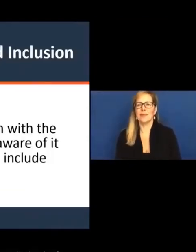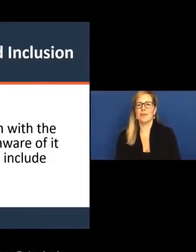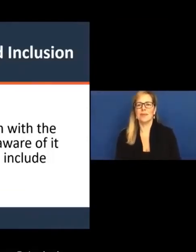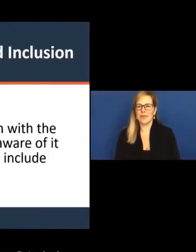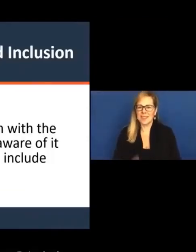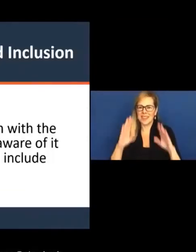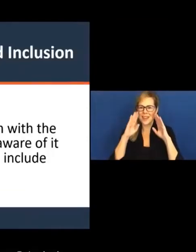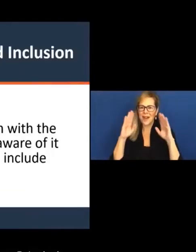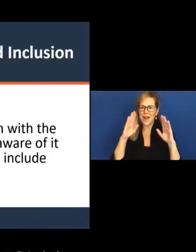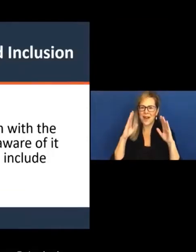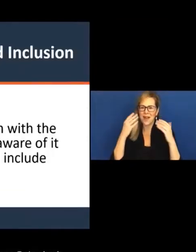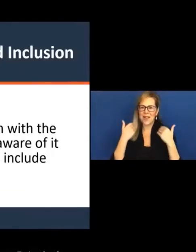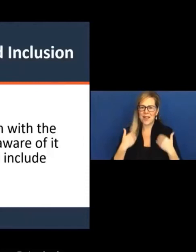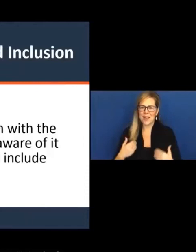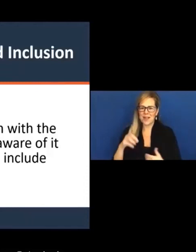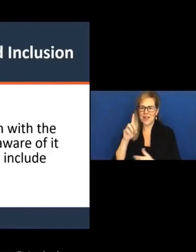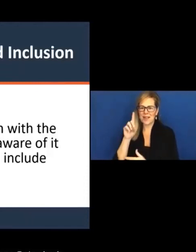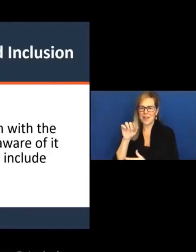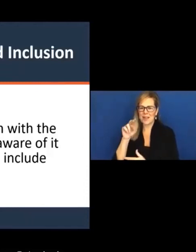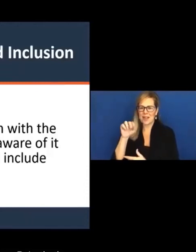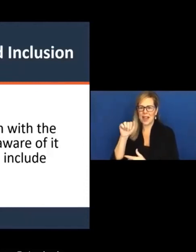Hello, this is Diana Paiz, that's